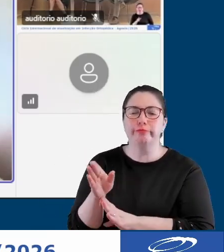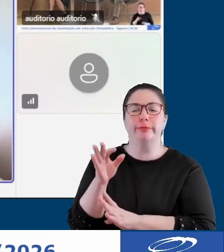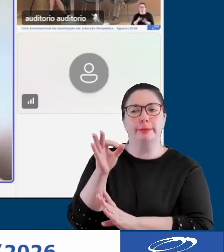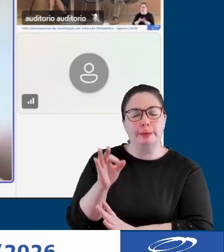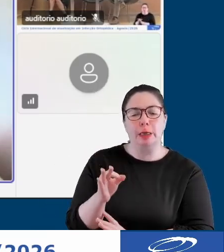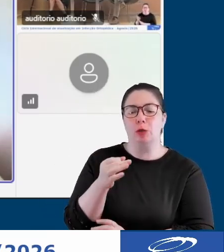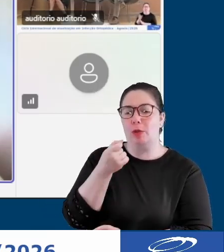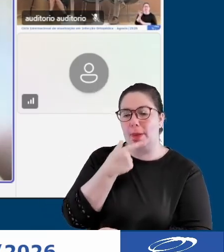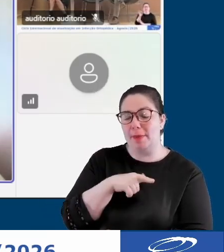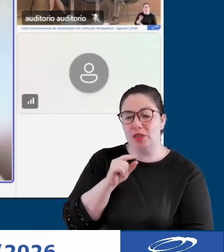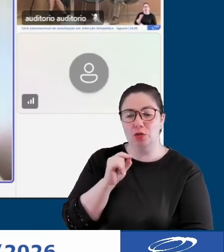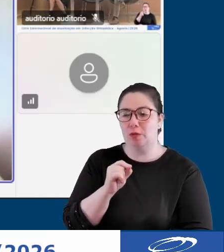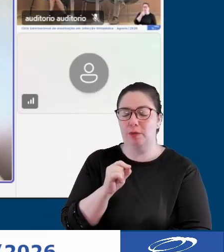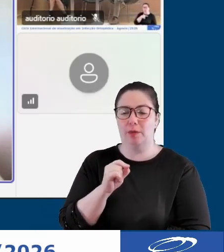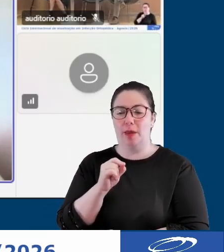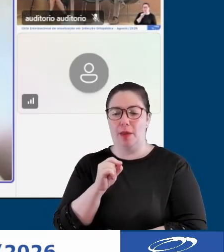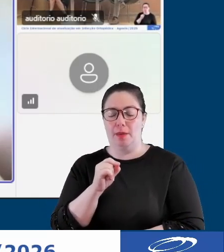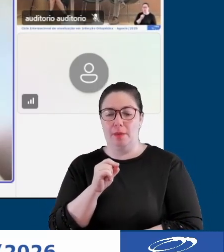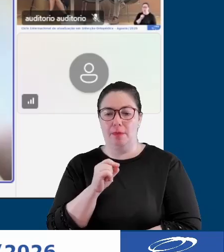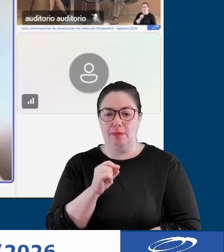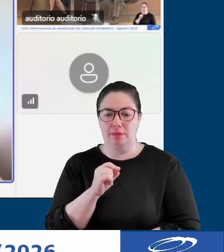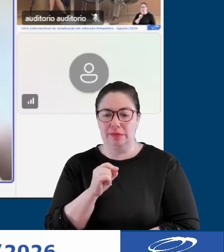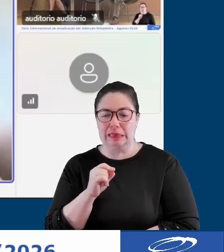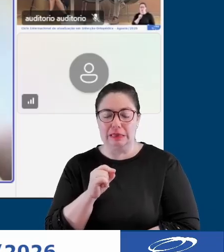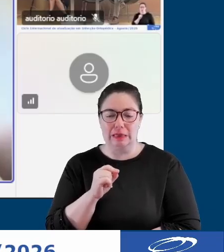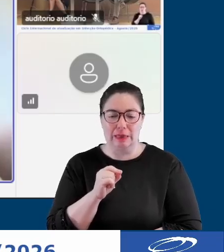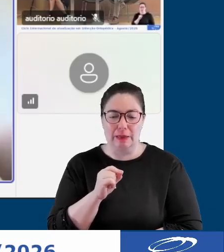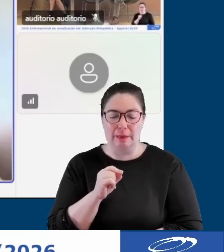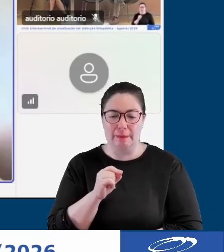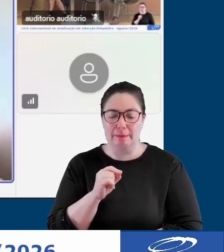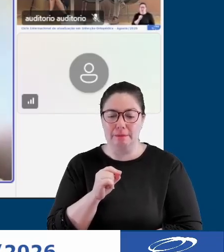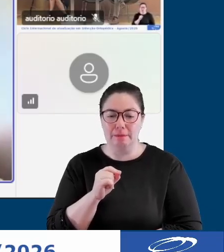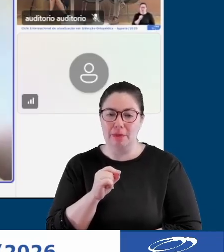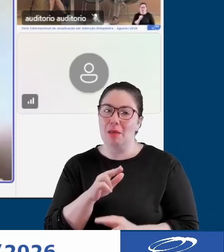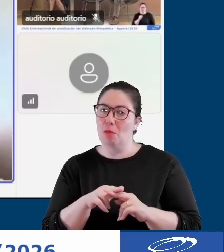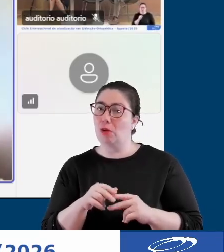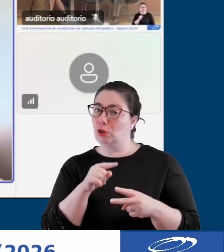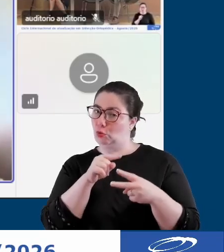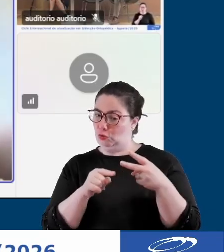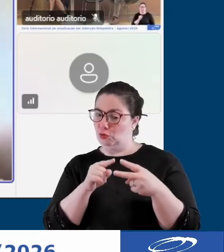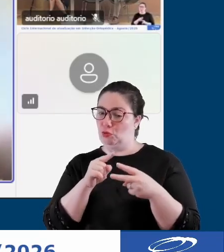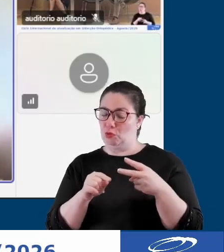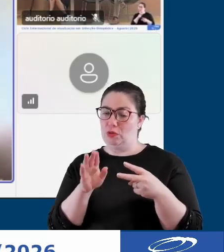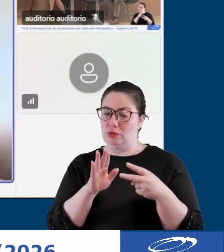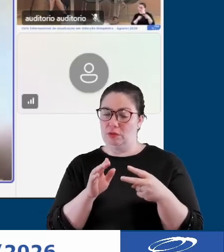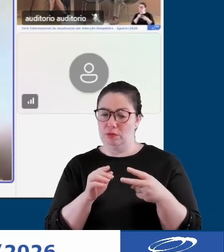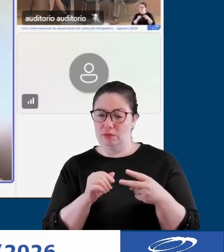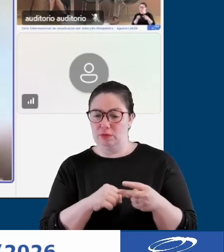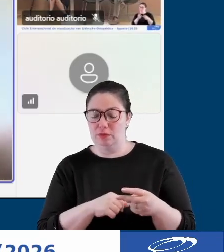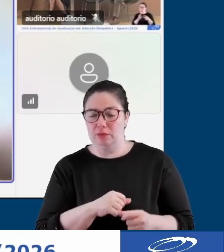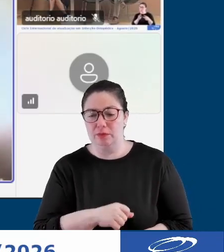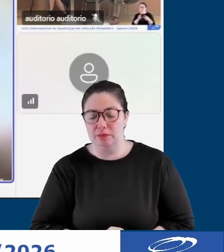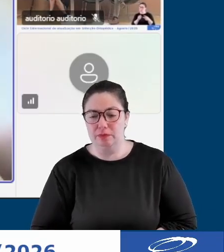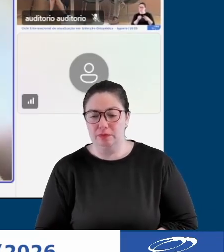bone. I think it's mainly because of two things. The protein binding of most beta-lactams